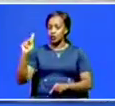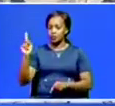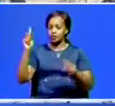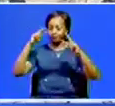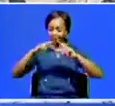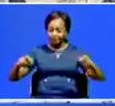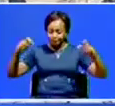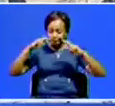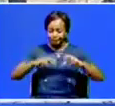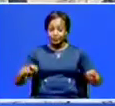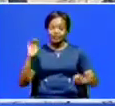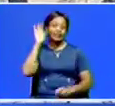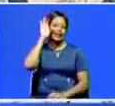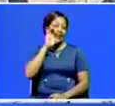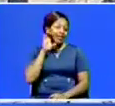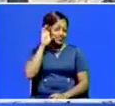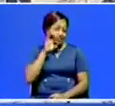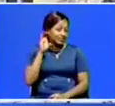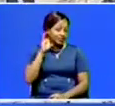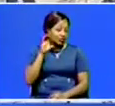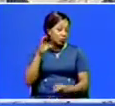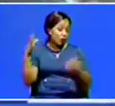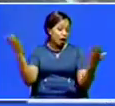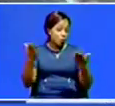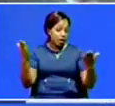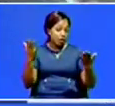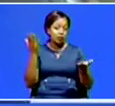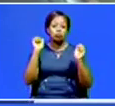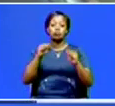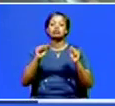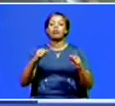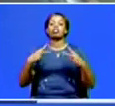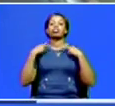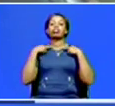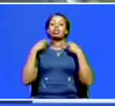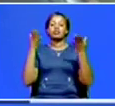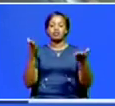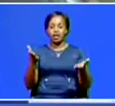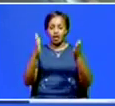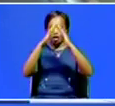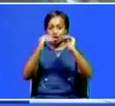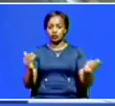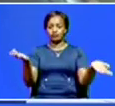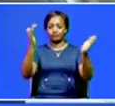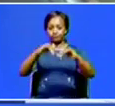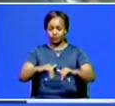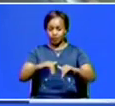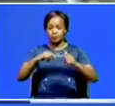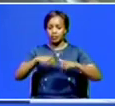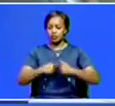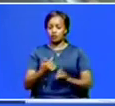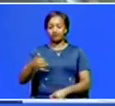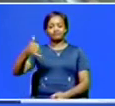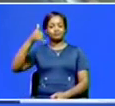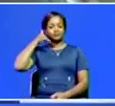cousins who are believed to still be trapped underneath the rubble. Nilipigiwa simu nikiwa mtaa wa